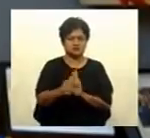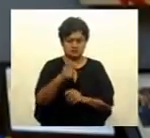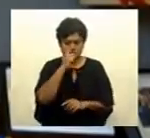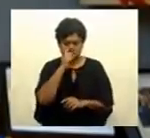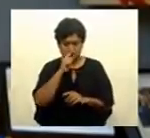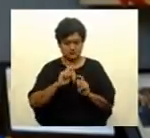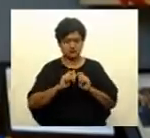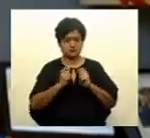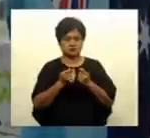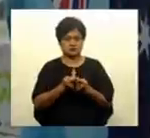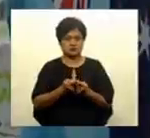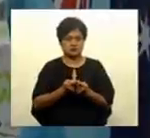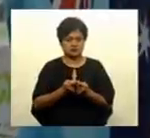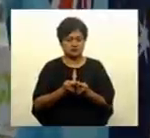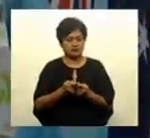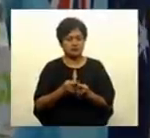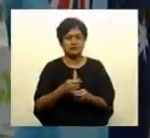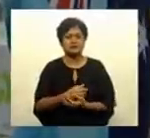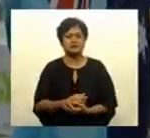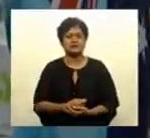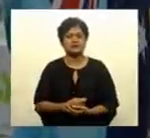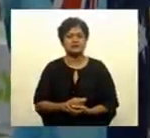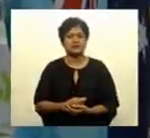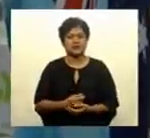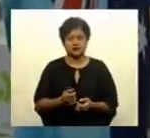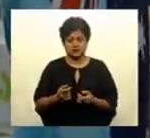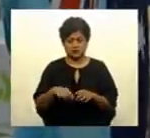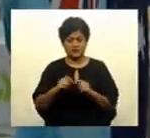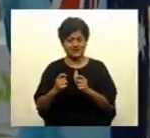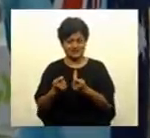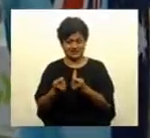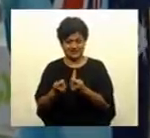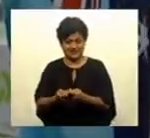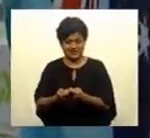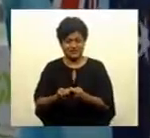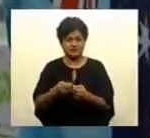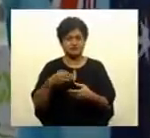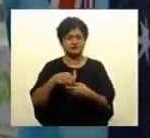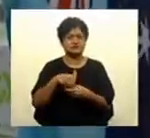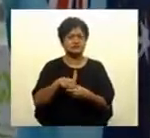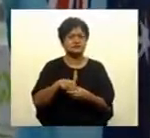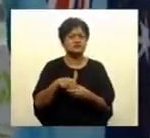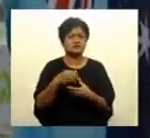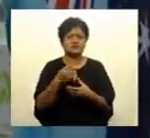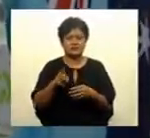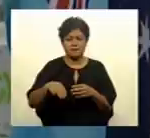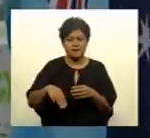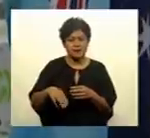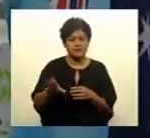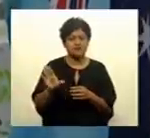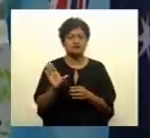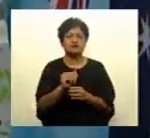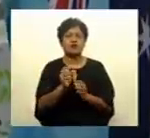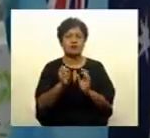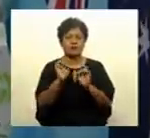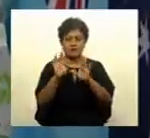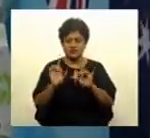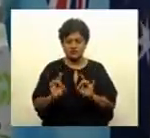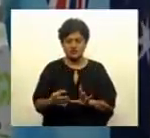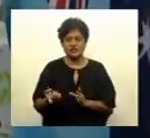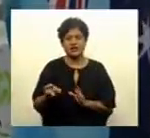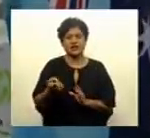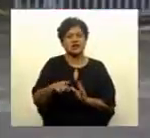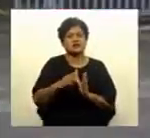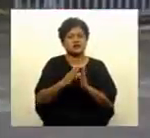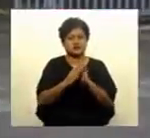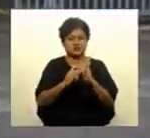or assistance might be needed. The multidisciplinary AUSMAT team will include members from Australia and New Zealand and will be deployed for an